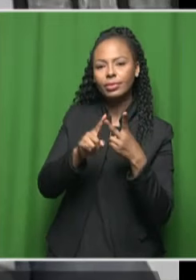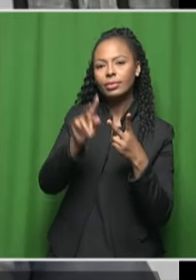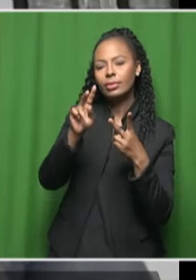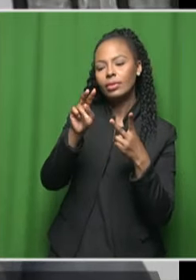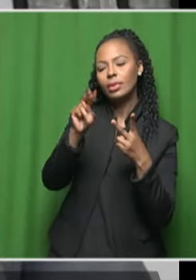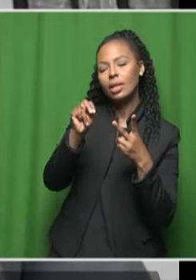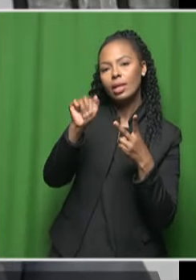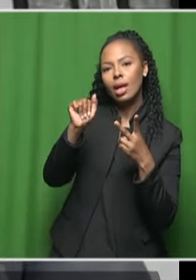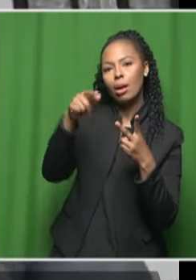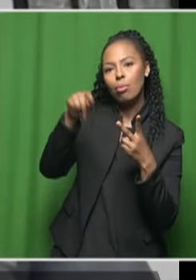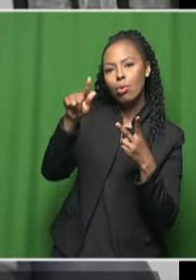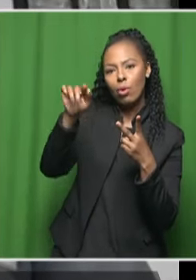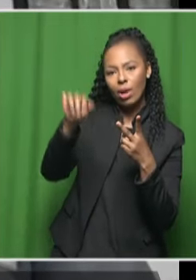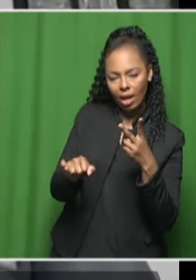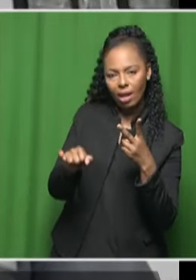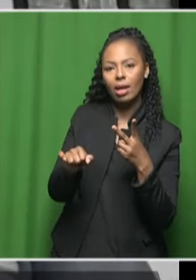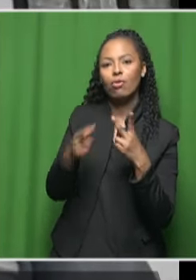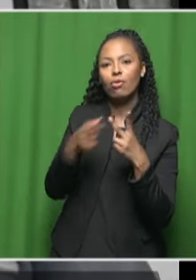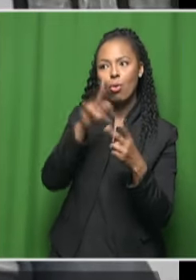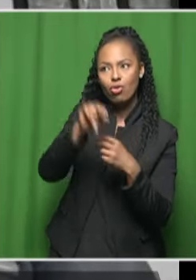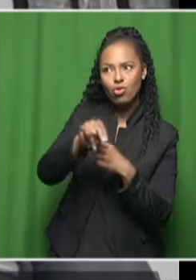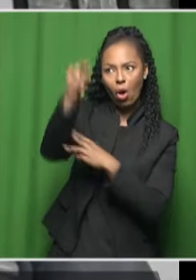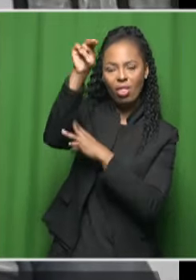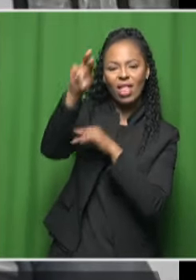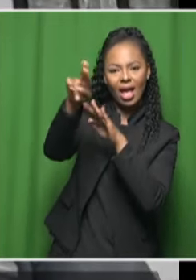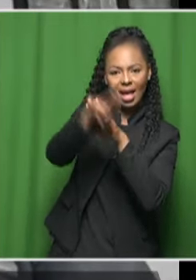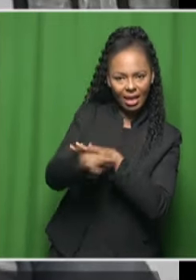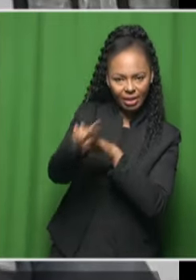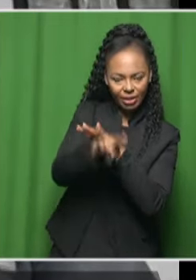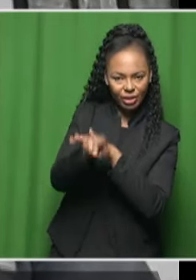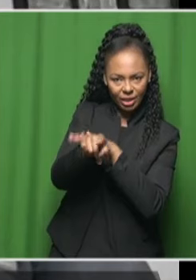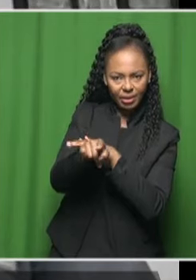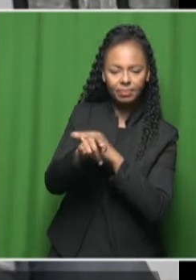region. He, as you know, was succeeded by Afonso Dhlakama,